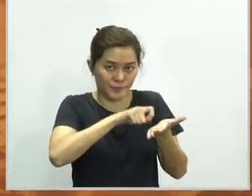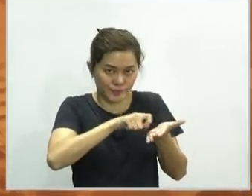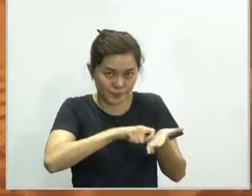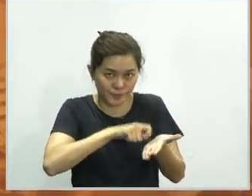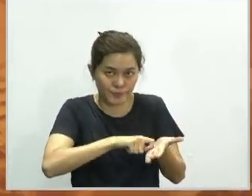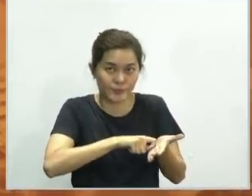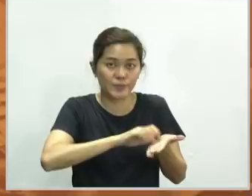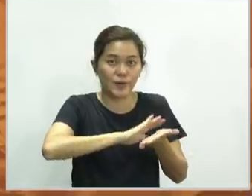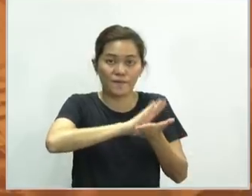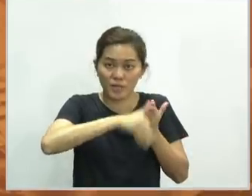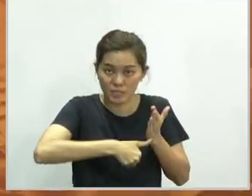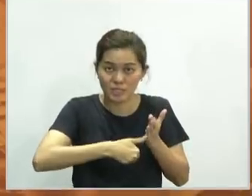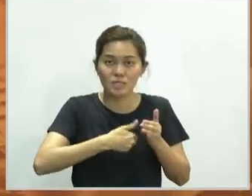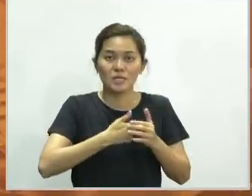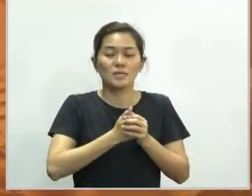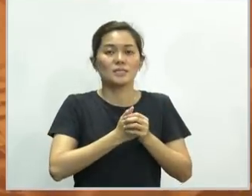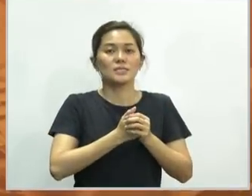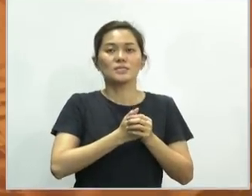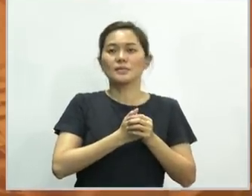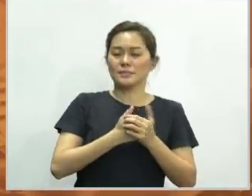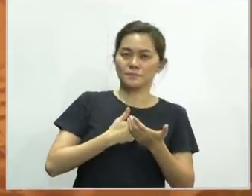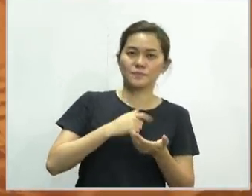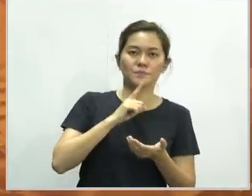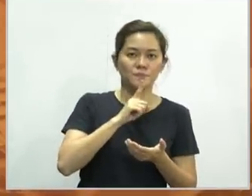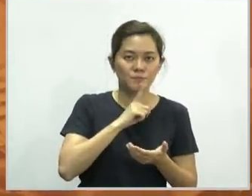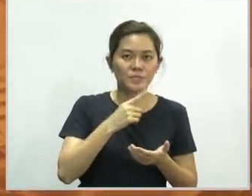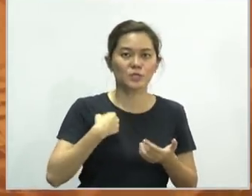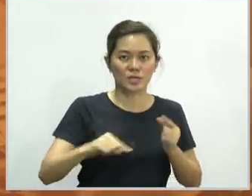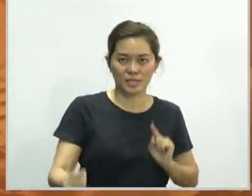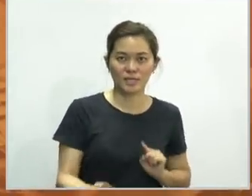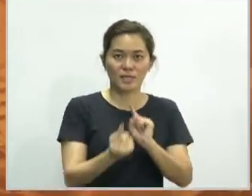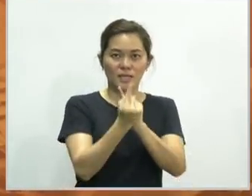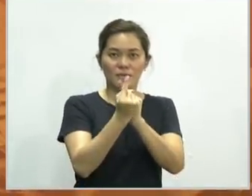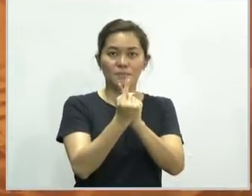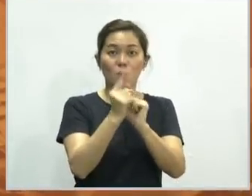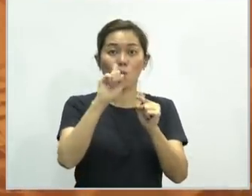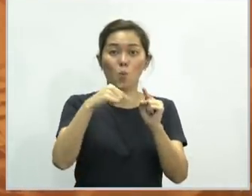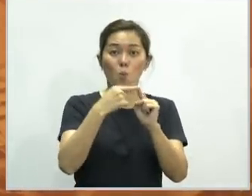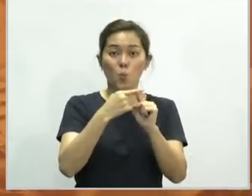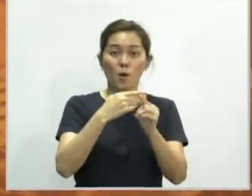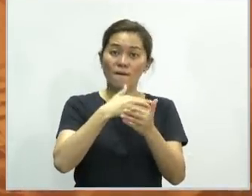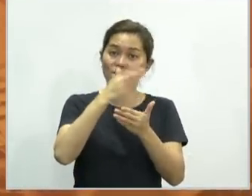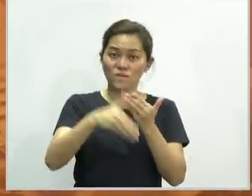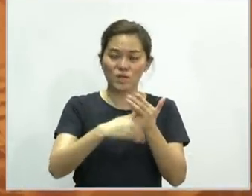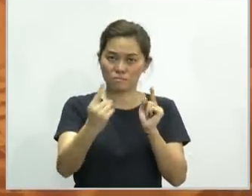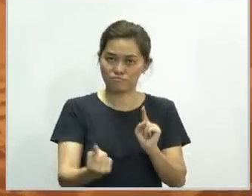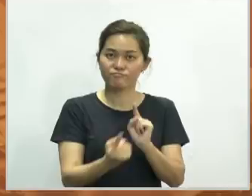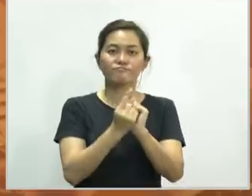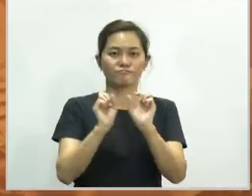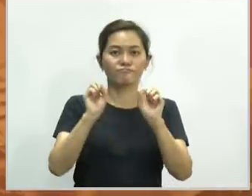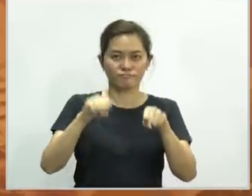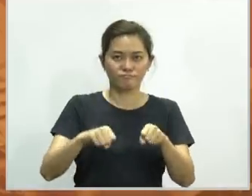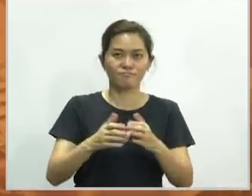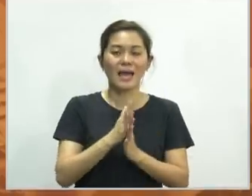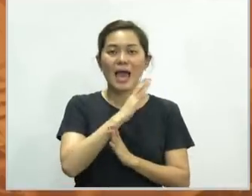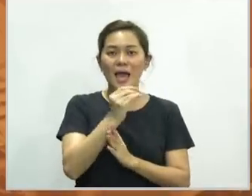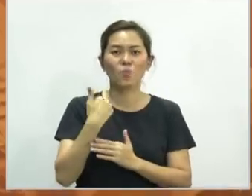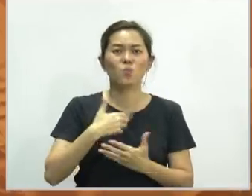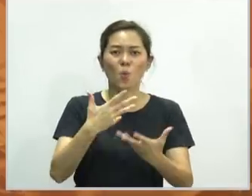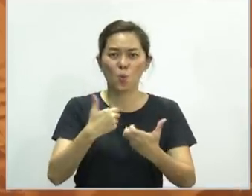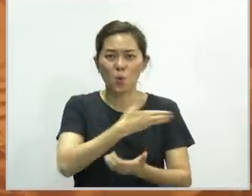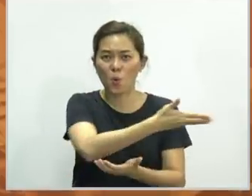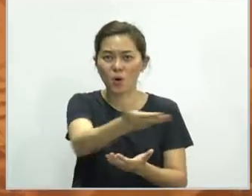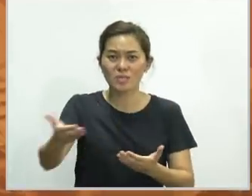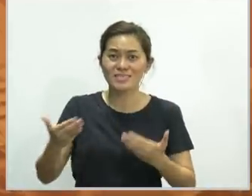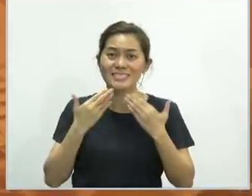to the Lord. And I assure you, you'll be able to meet up with them once they advent. Finally, we want to thank you for coming